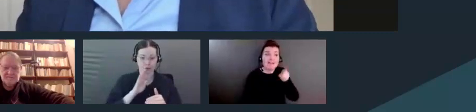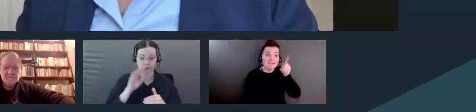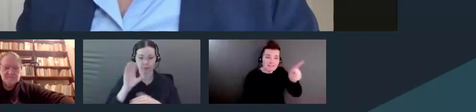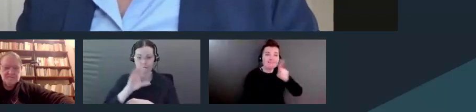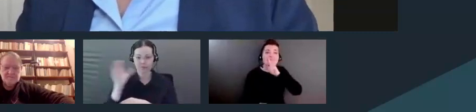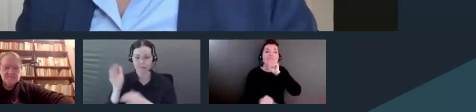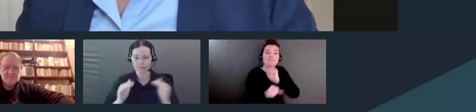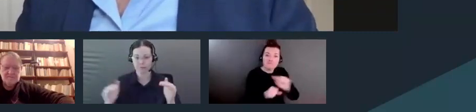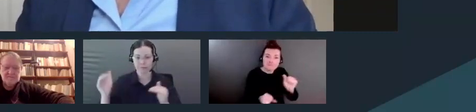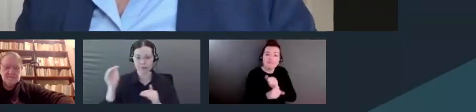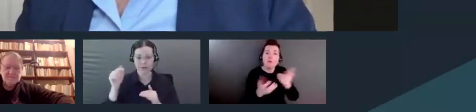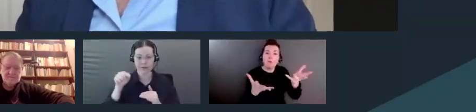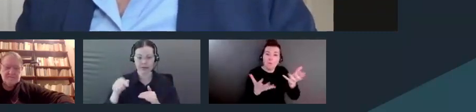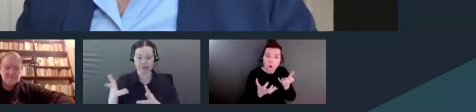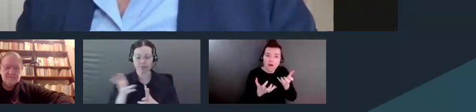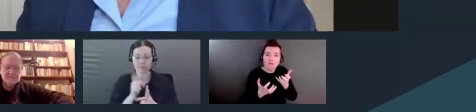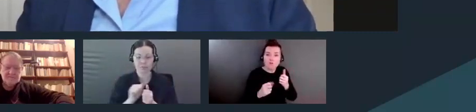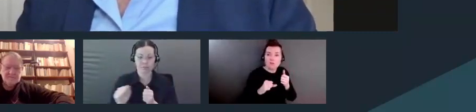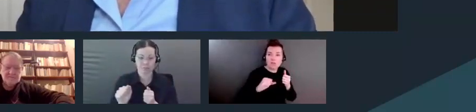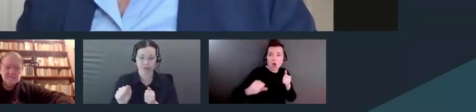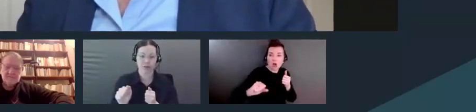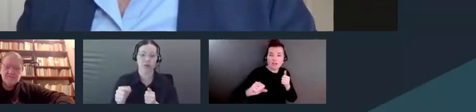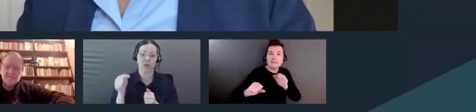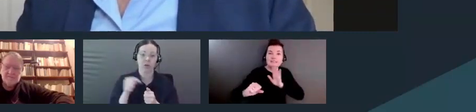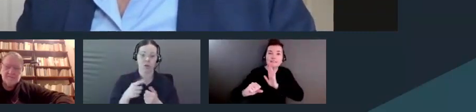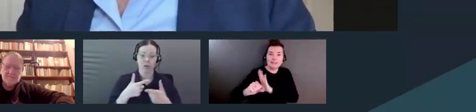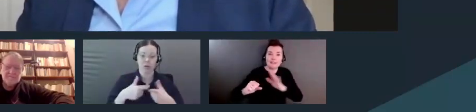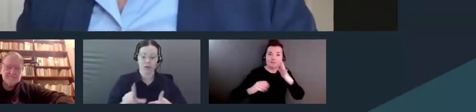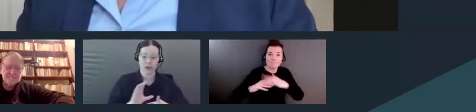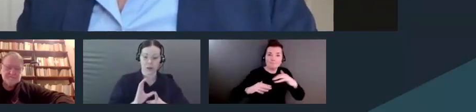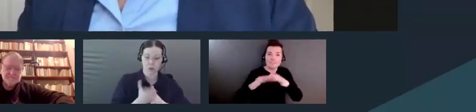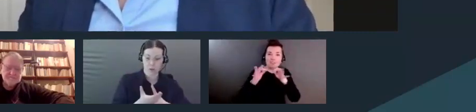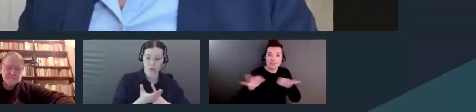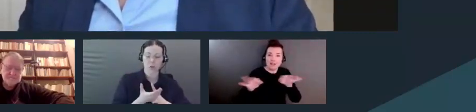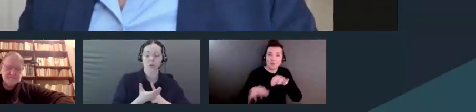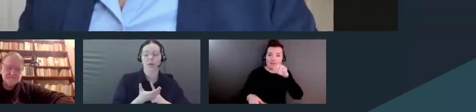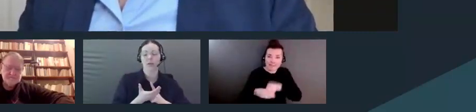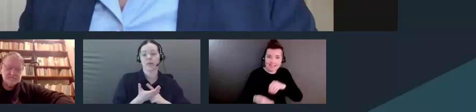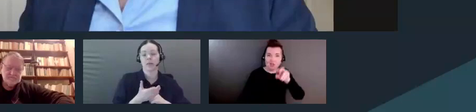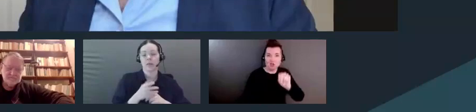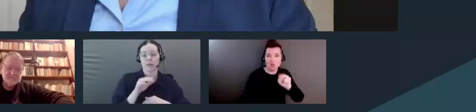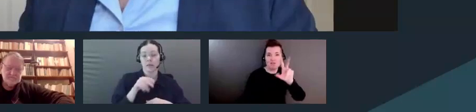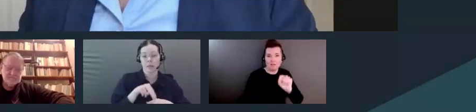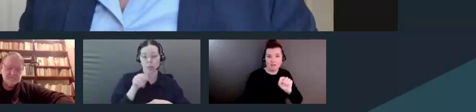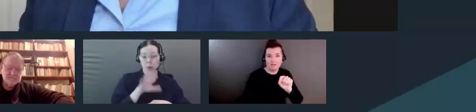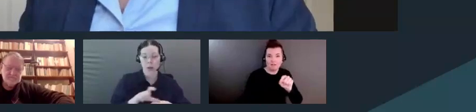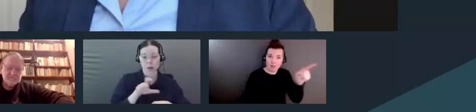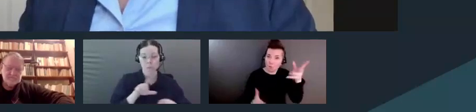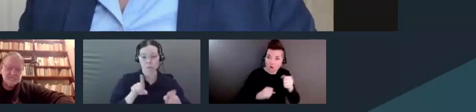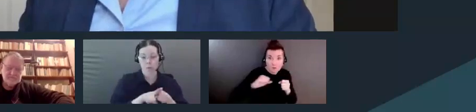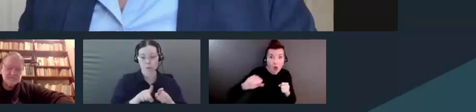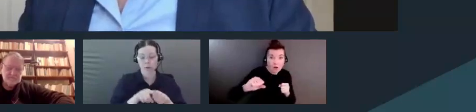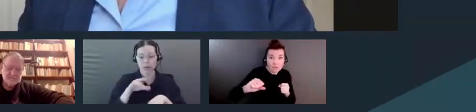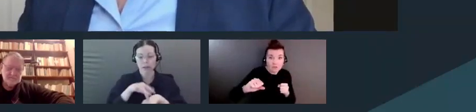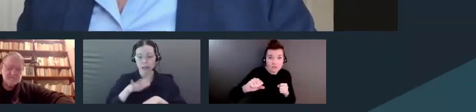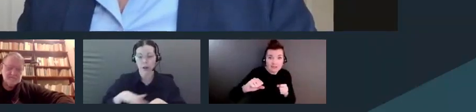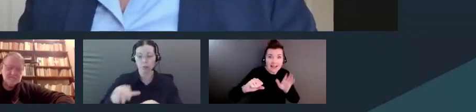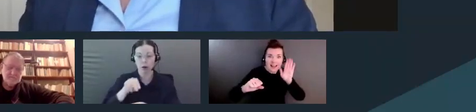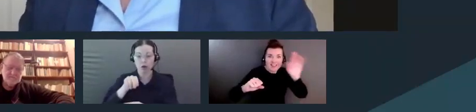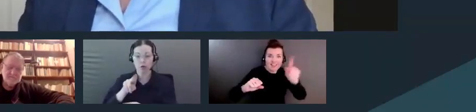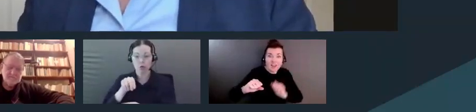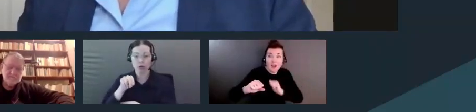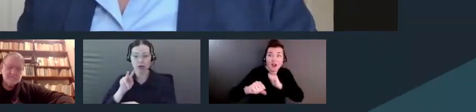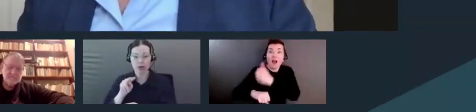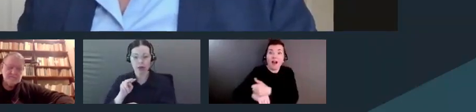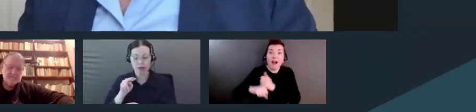by Canada's cabinet to block the use of the Inuit language in Nunavut. This instruction has never been rescinded. To this day, the